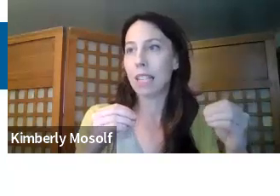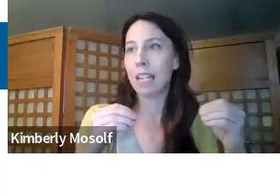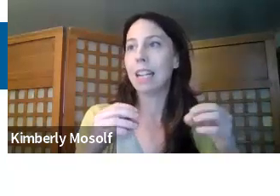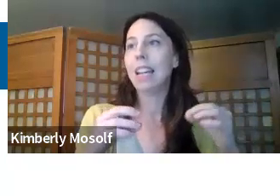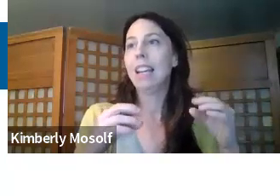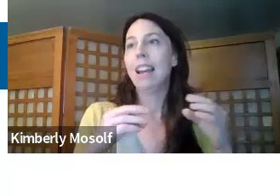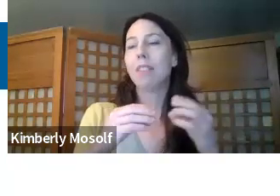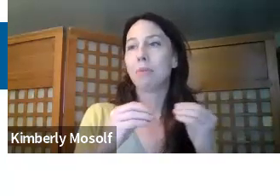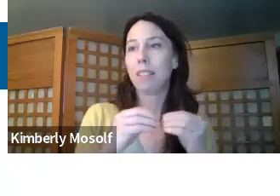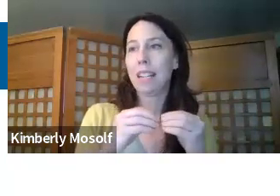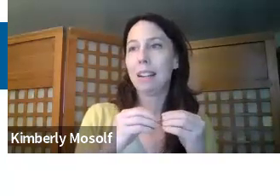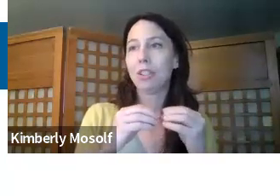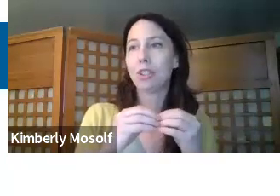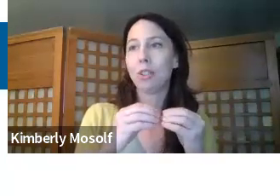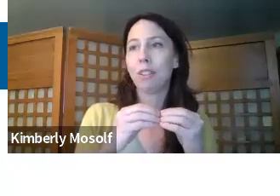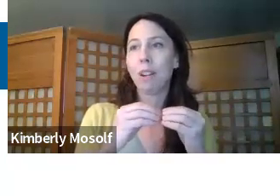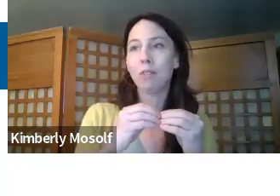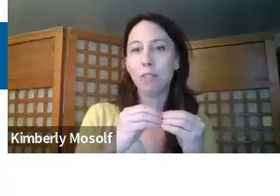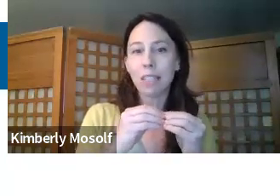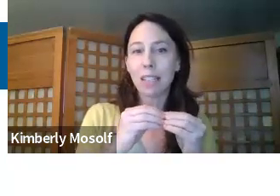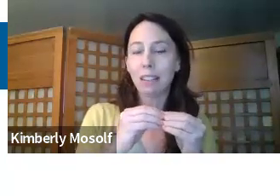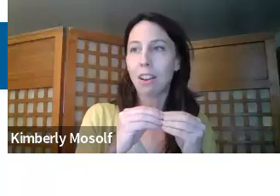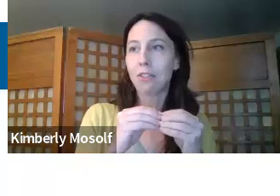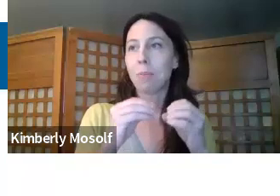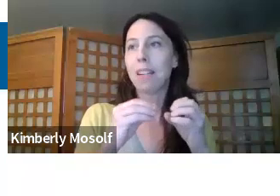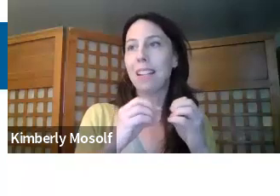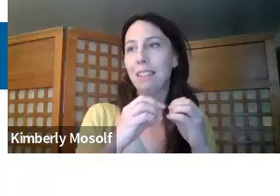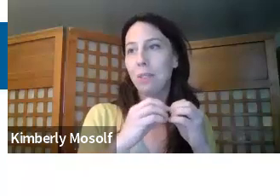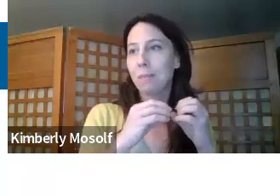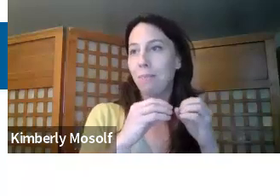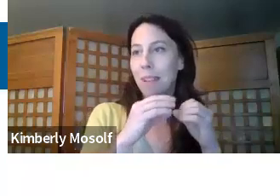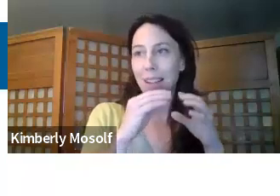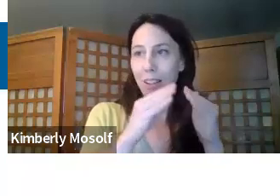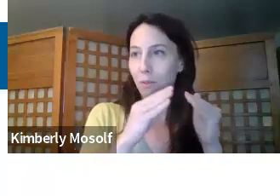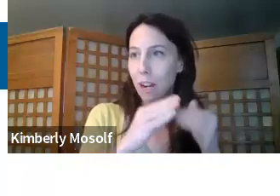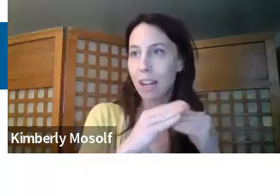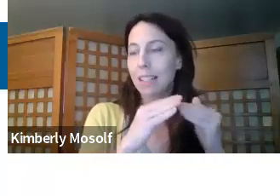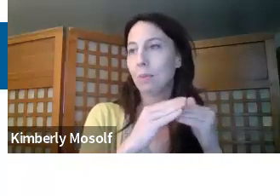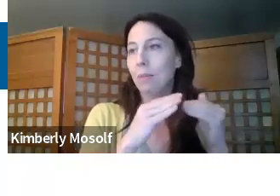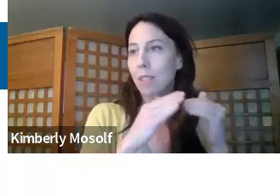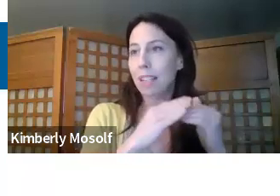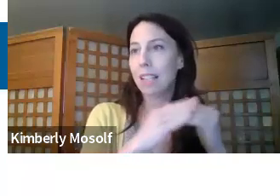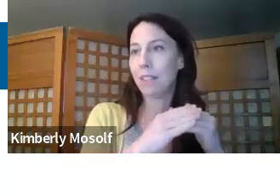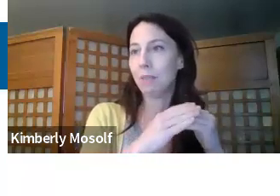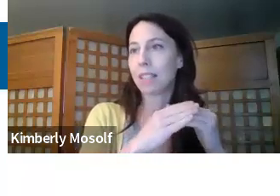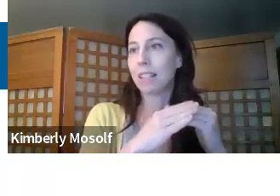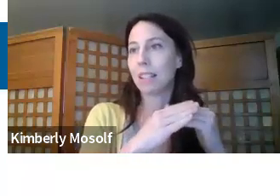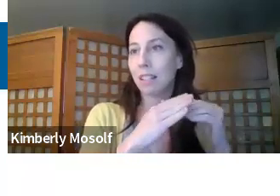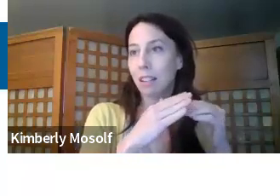of the scene, how to really ensure that we are only sending law enforcement in those, the rare cases when really a